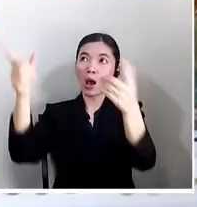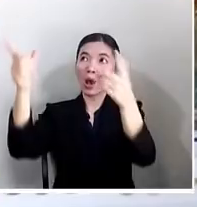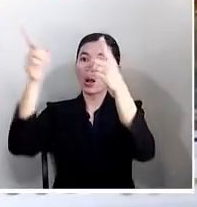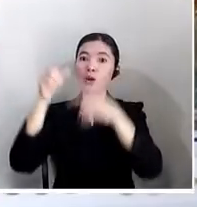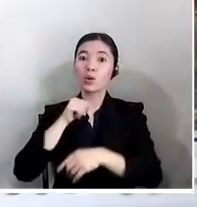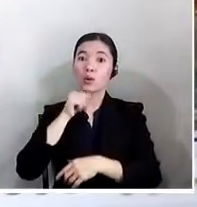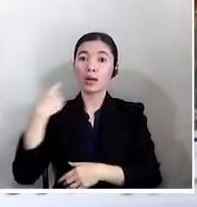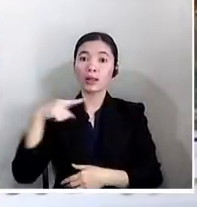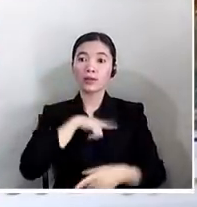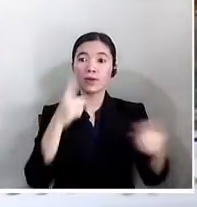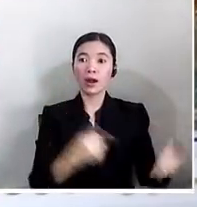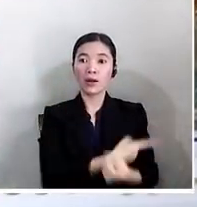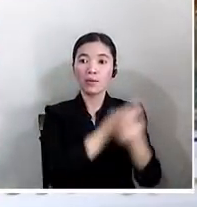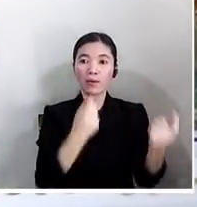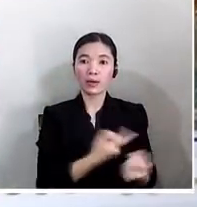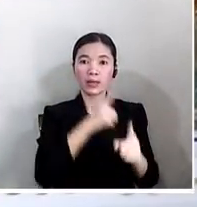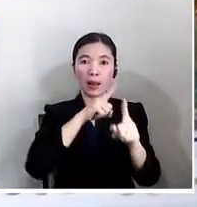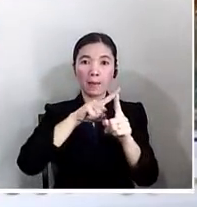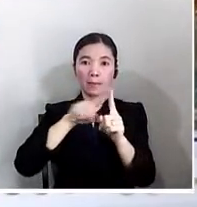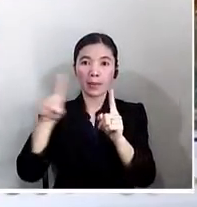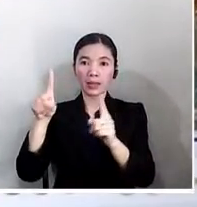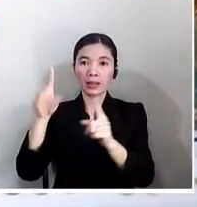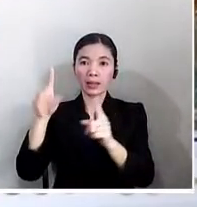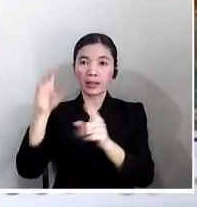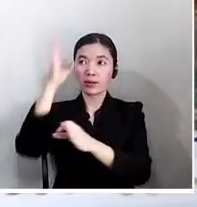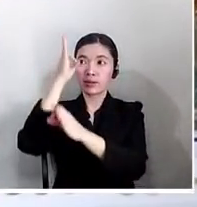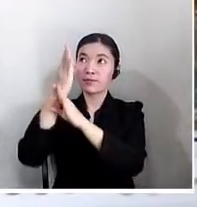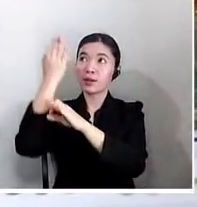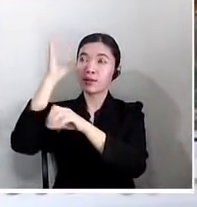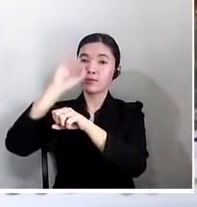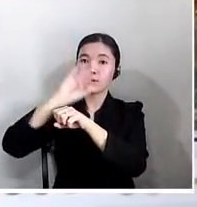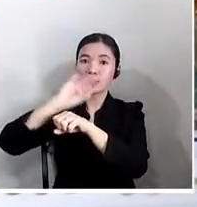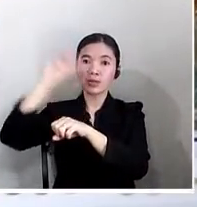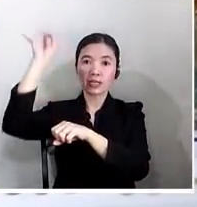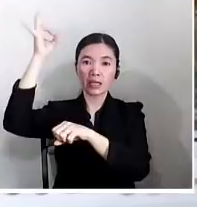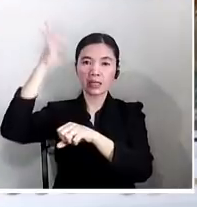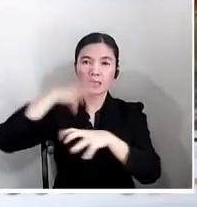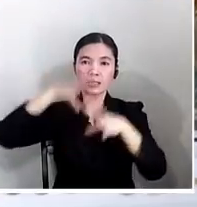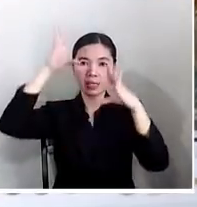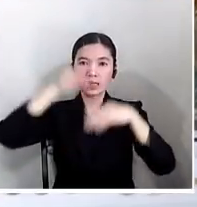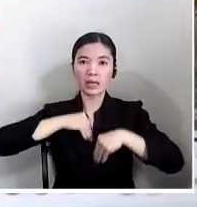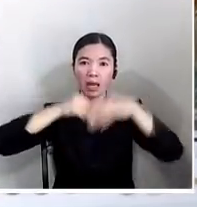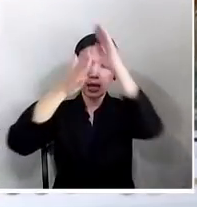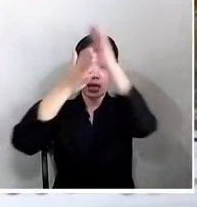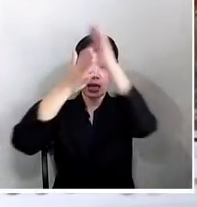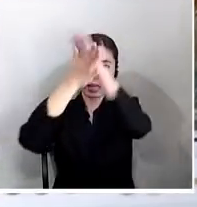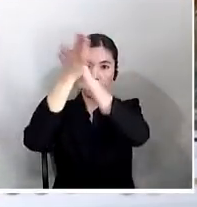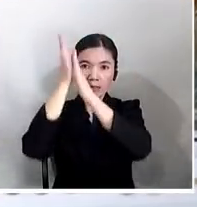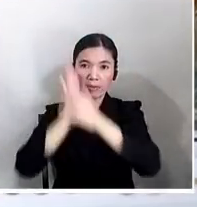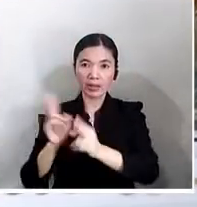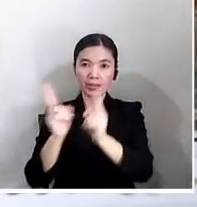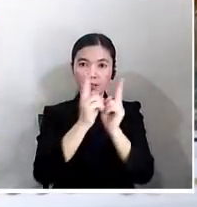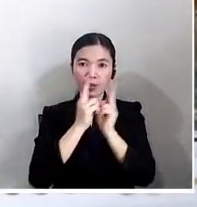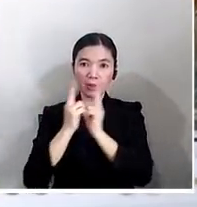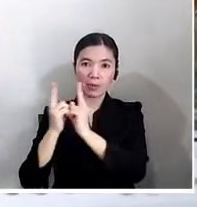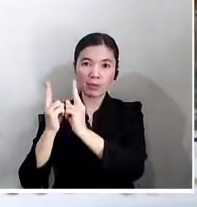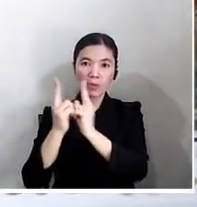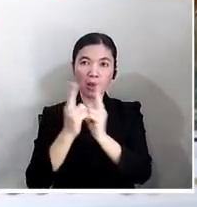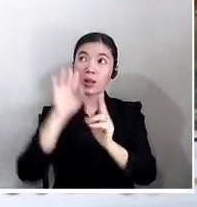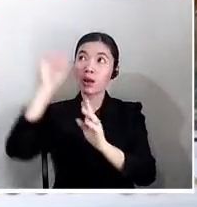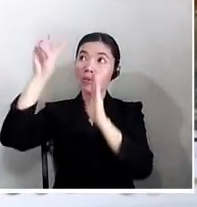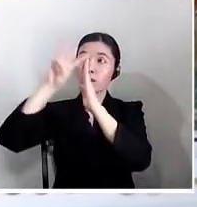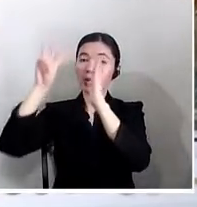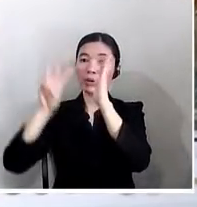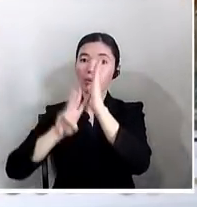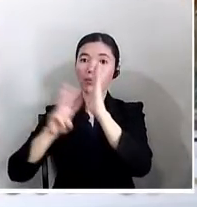sins, but on the faith of your church, and graciously grant her peace and unity in accordance with your will, who live